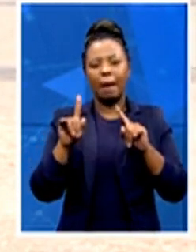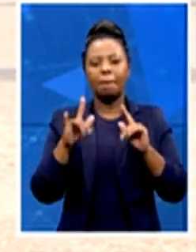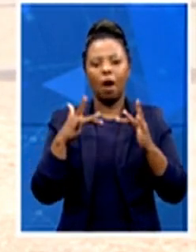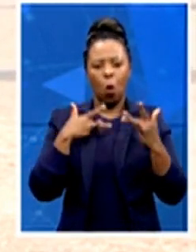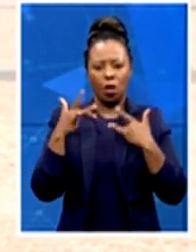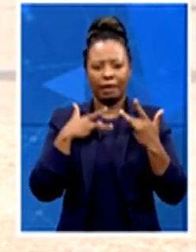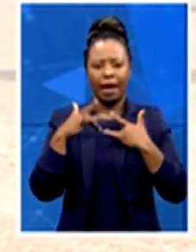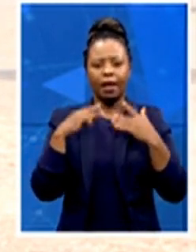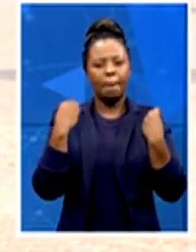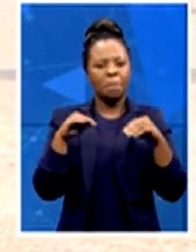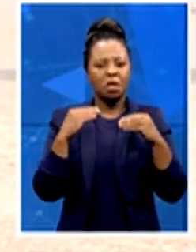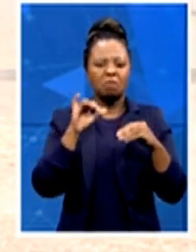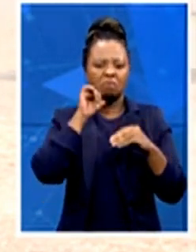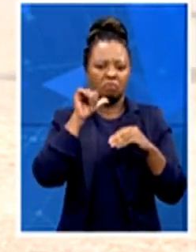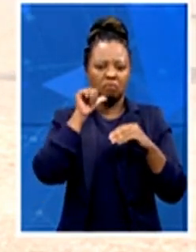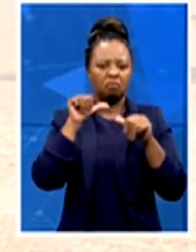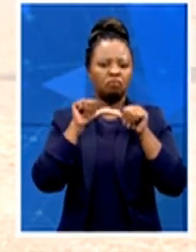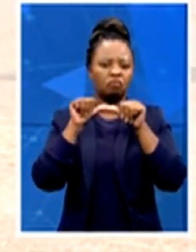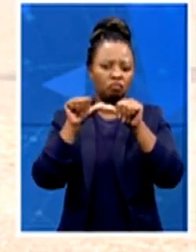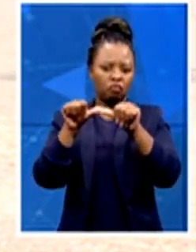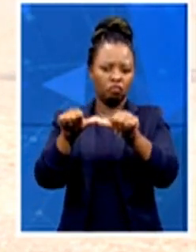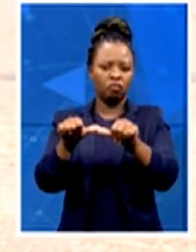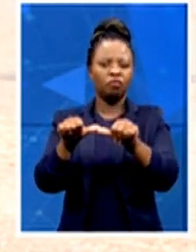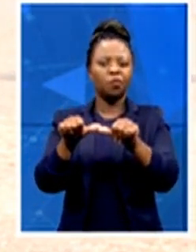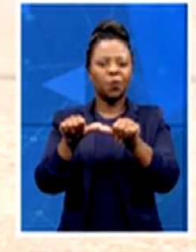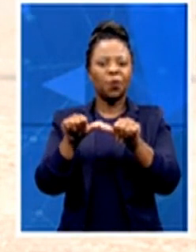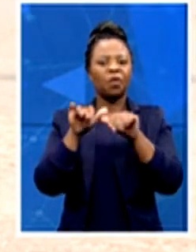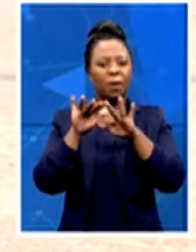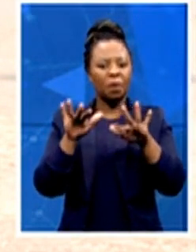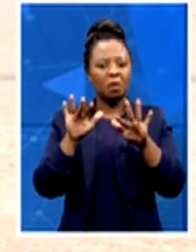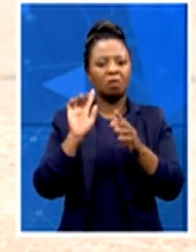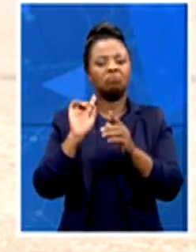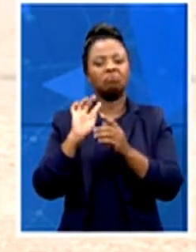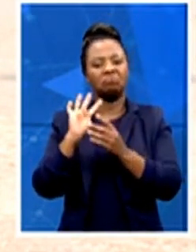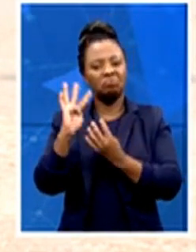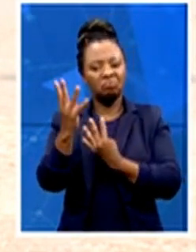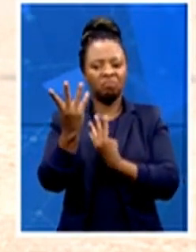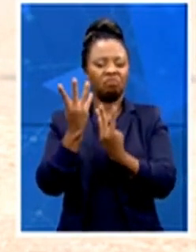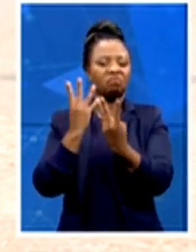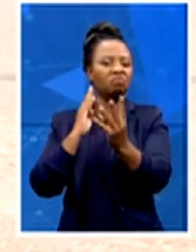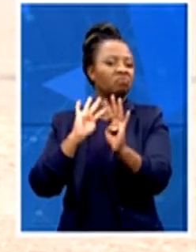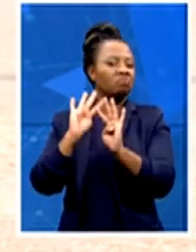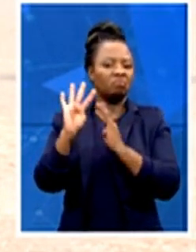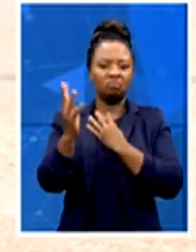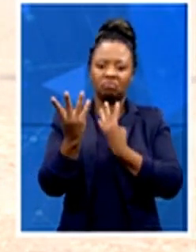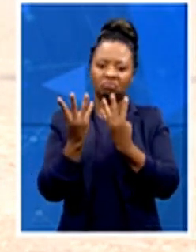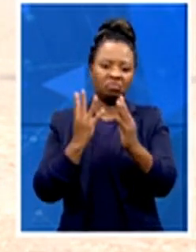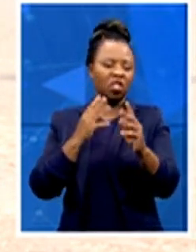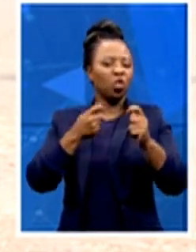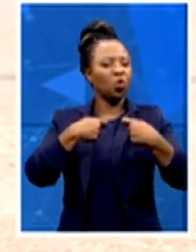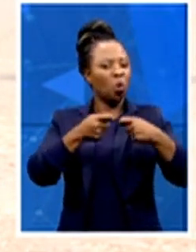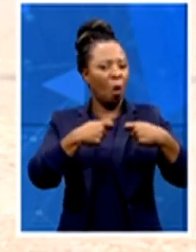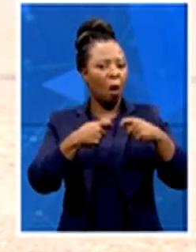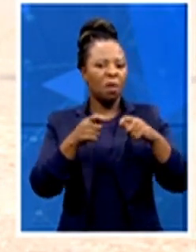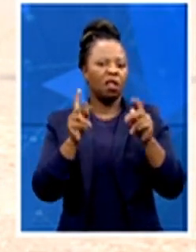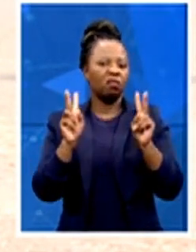normal. People are walking in and out. People are shopping as per the usual. And the only thing that you have to